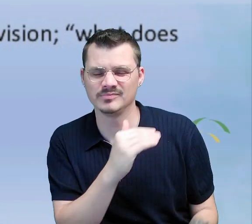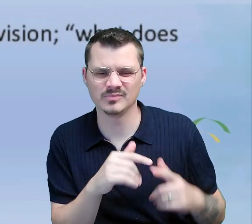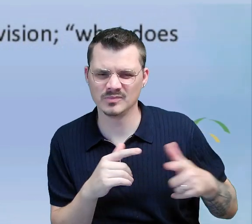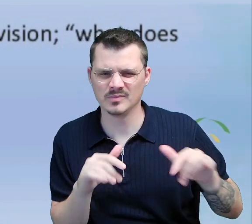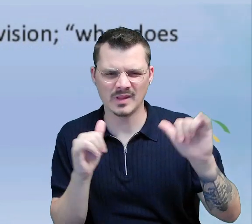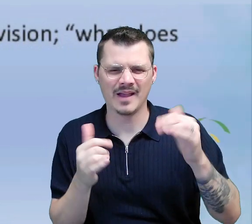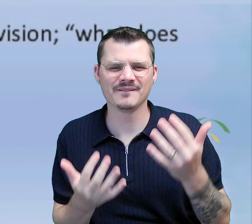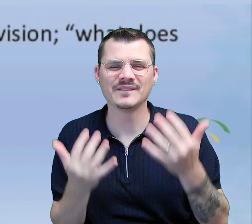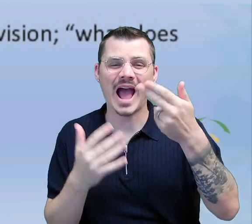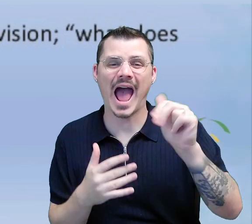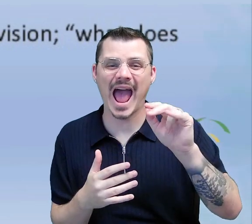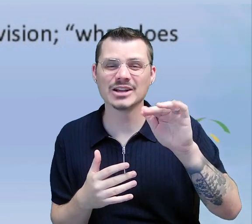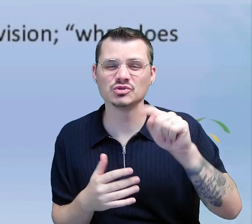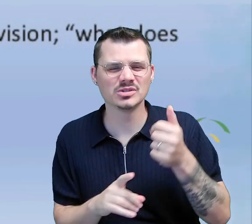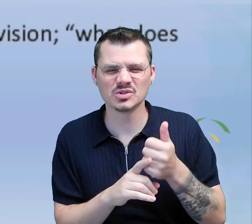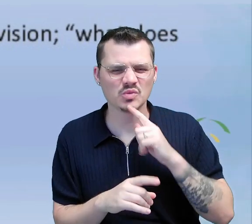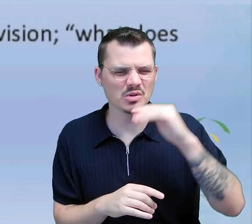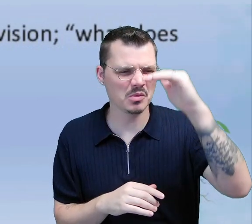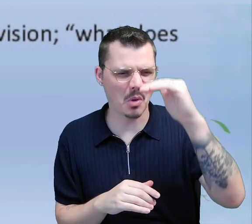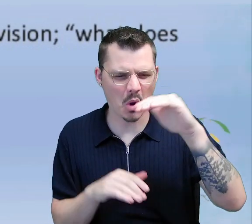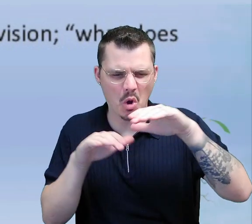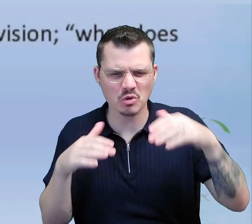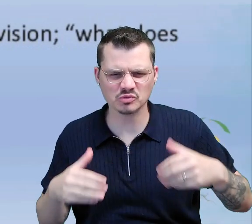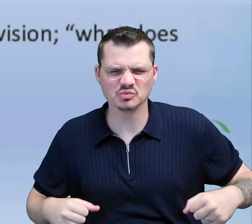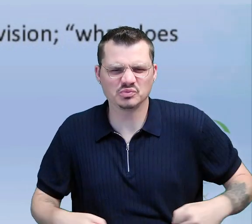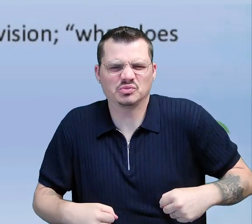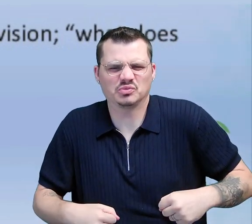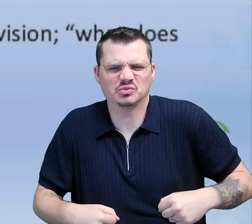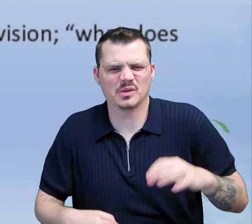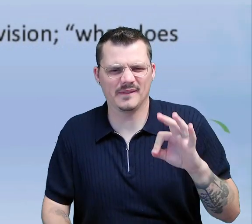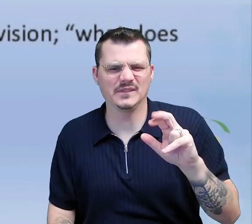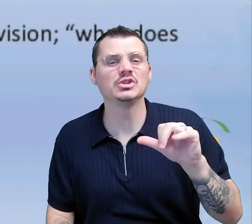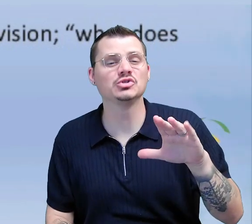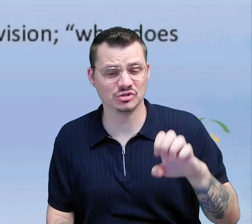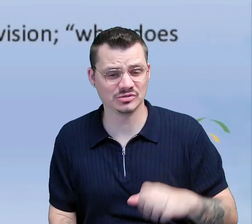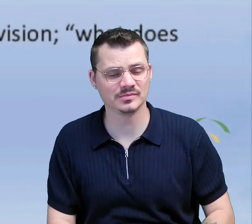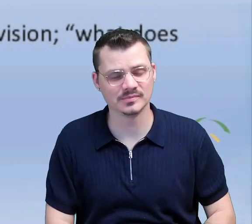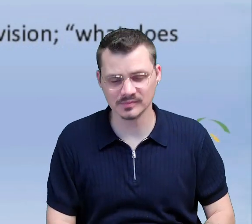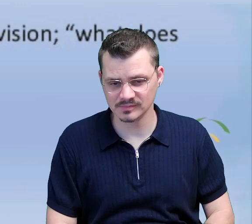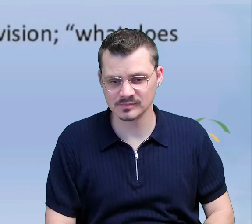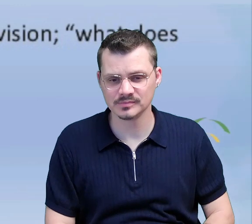built like a fire hydrant, just really small and fierce. And